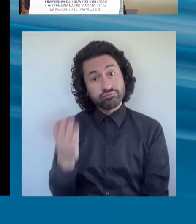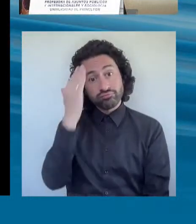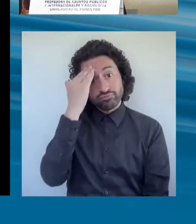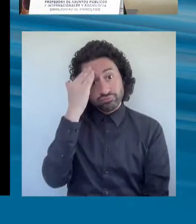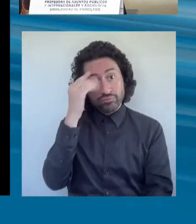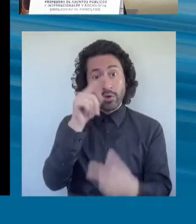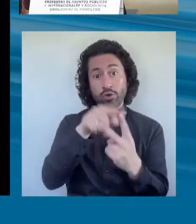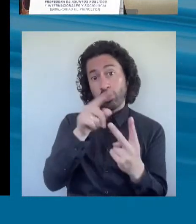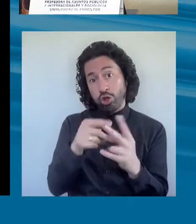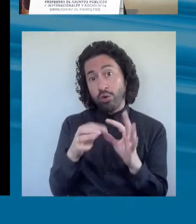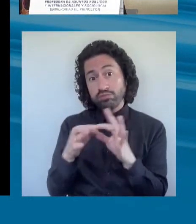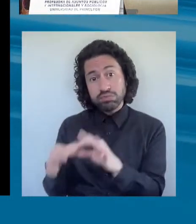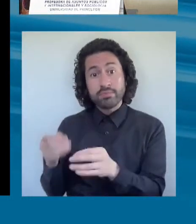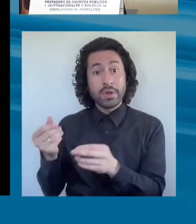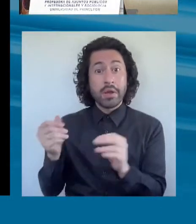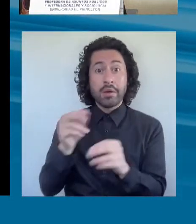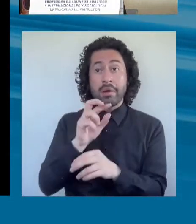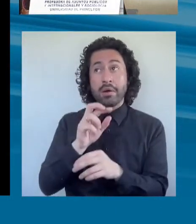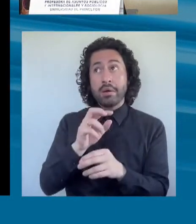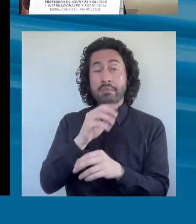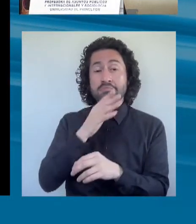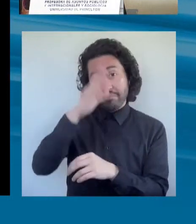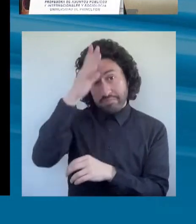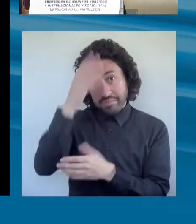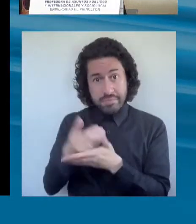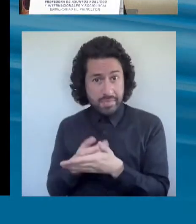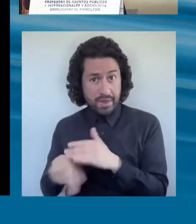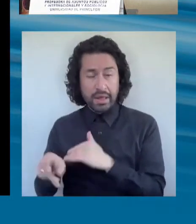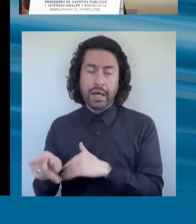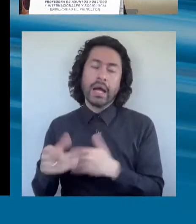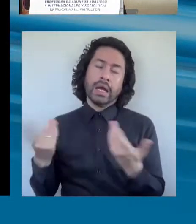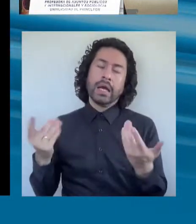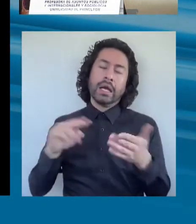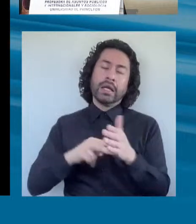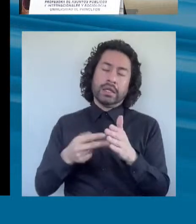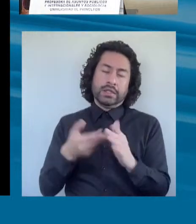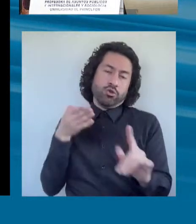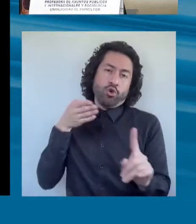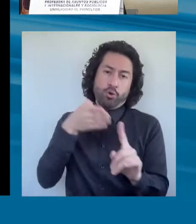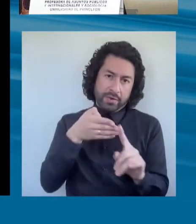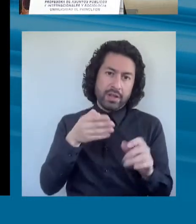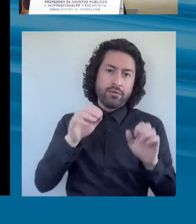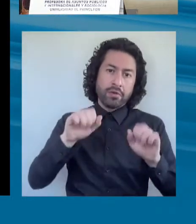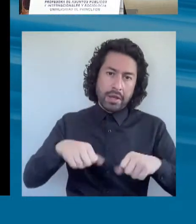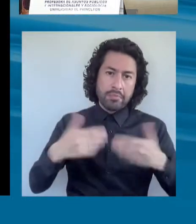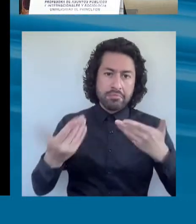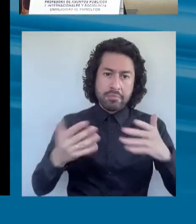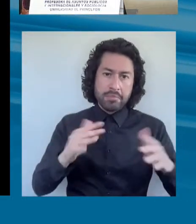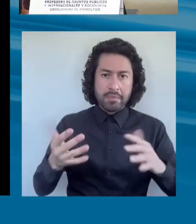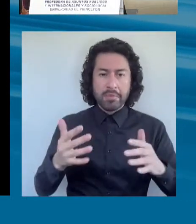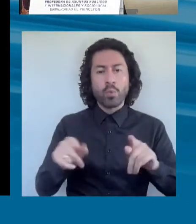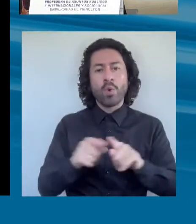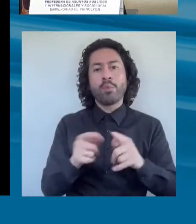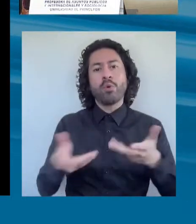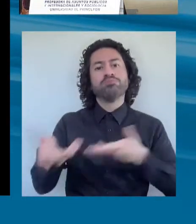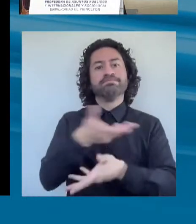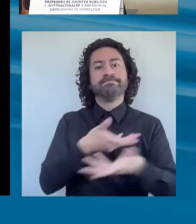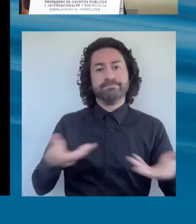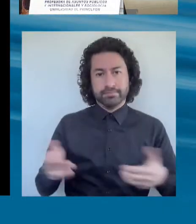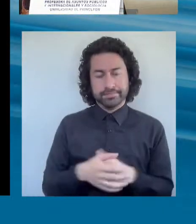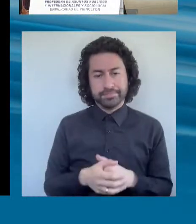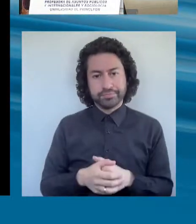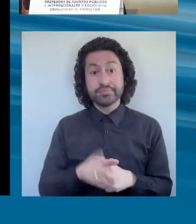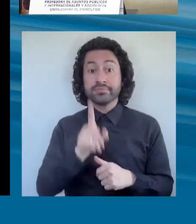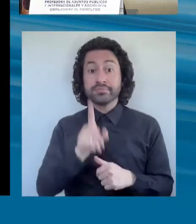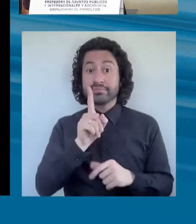We know that these are used as an objective that can help in overcoming the